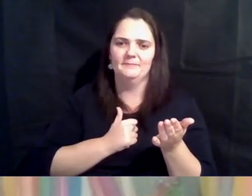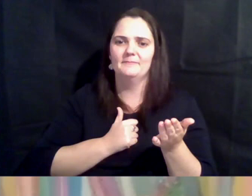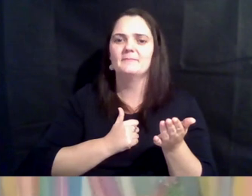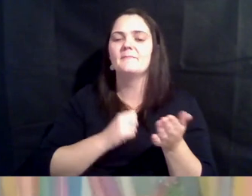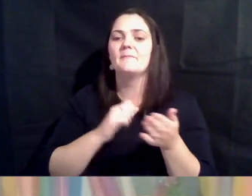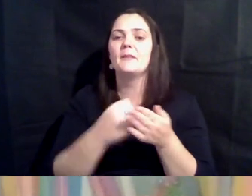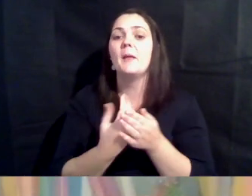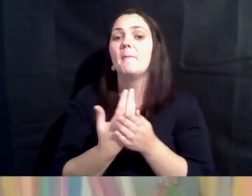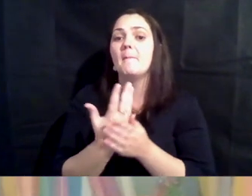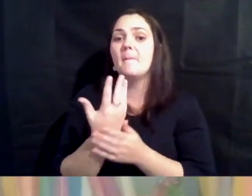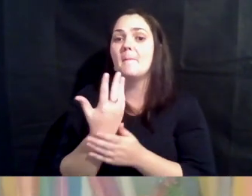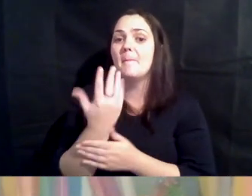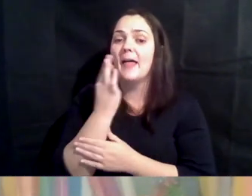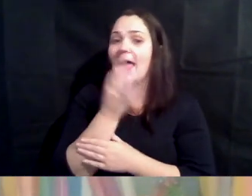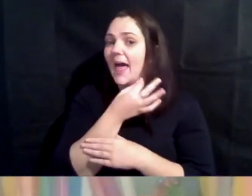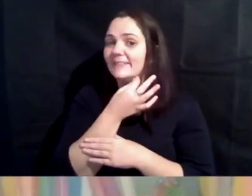plant info.